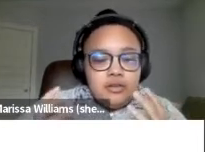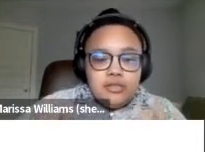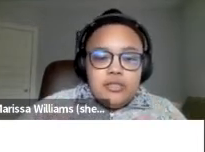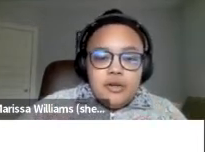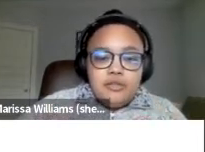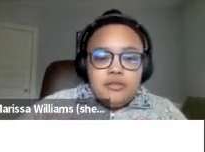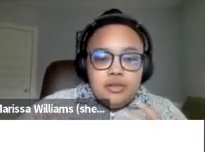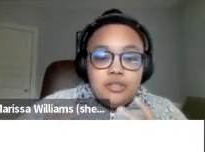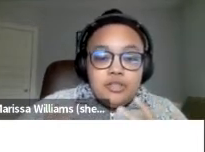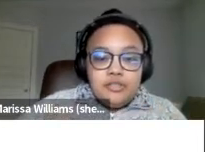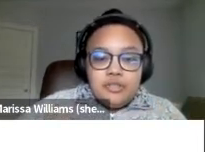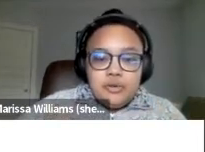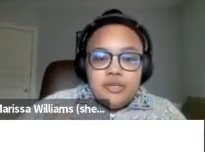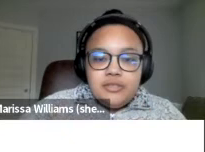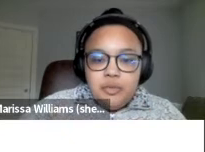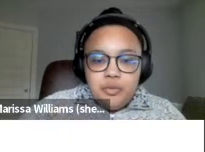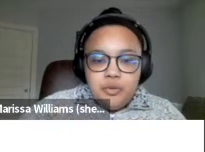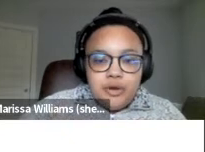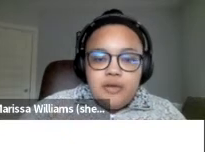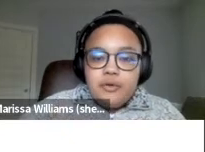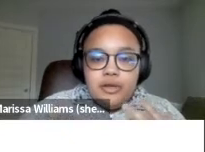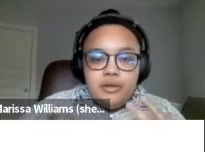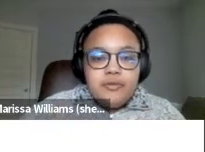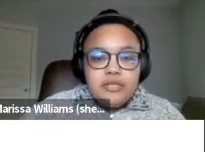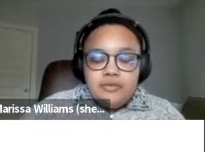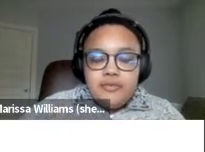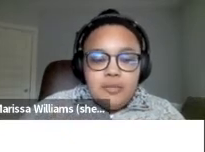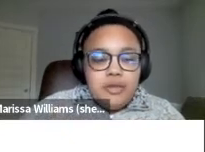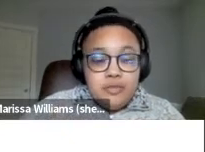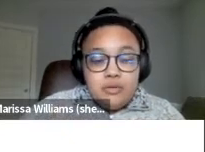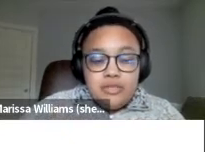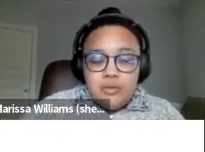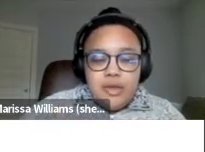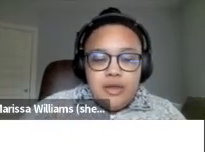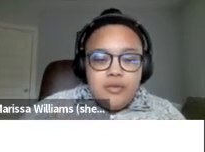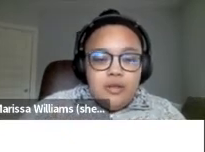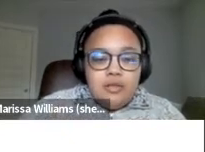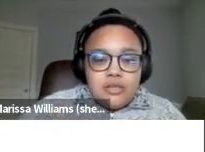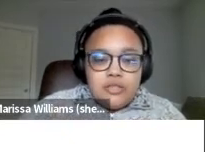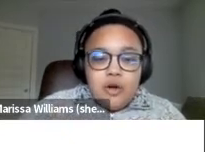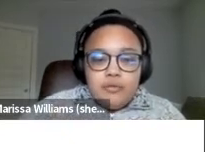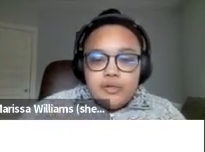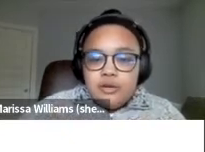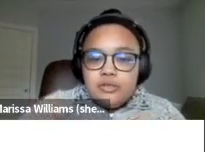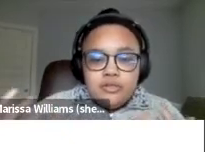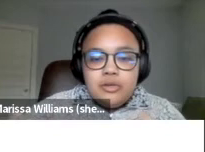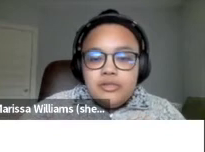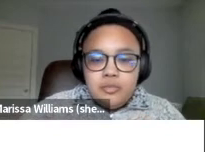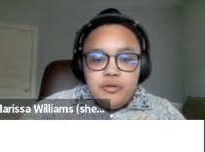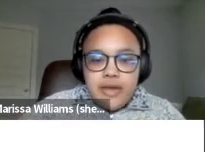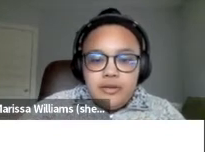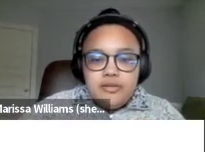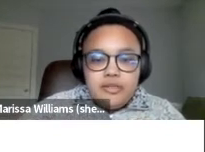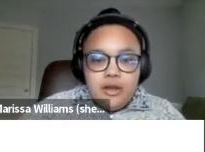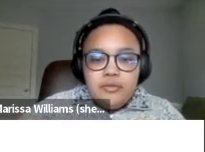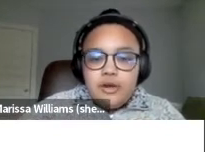connection, sharing stories of people in recovery, friends and family of those that we may have lost to overdose, as well as